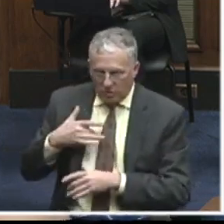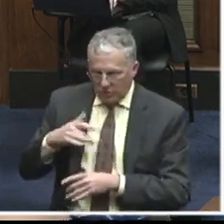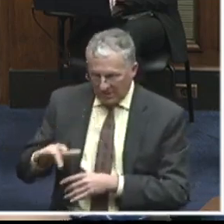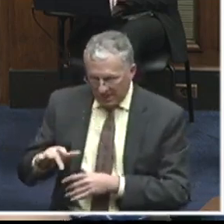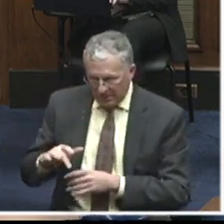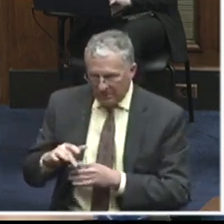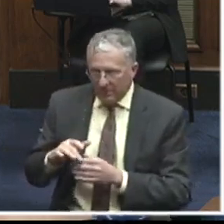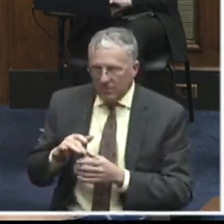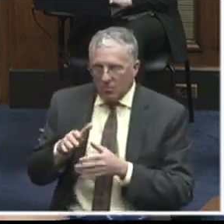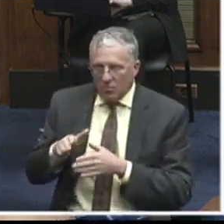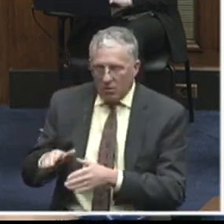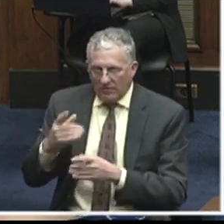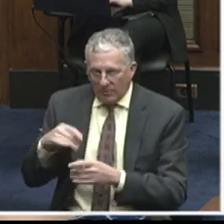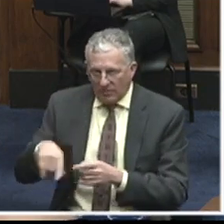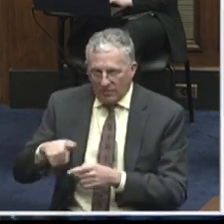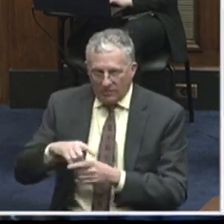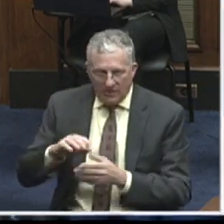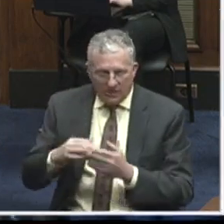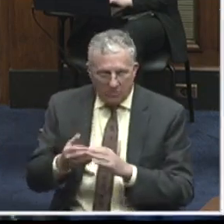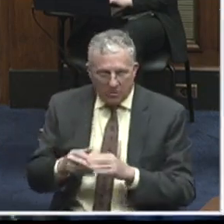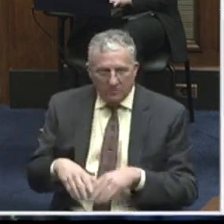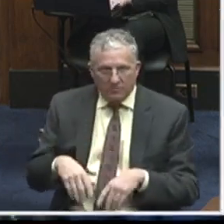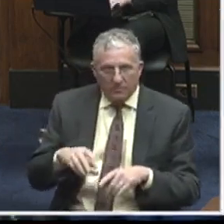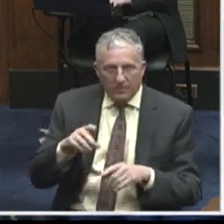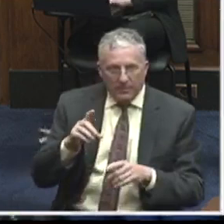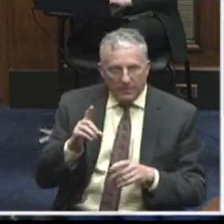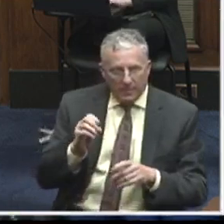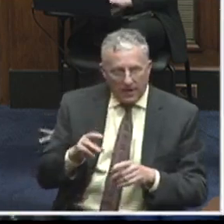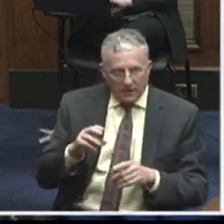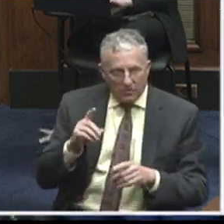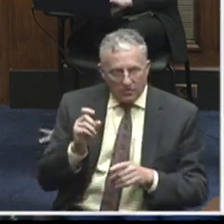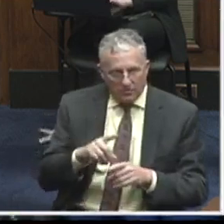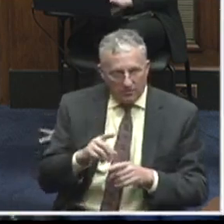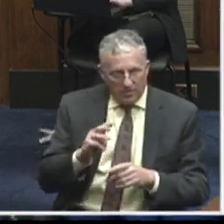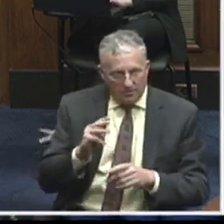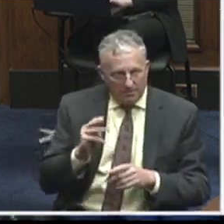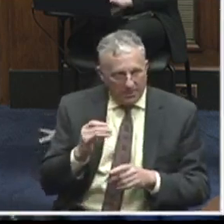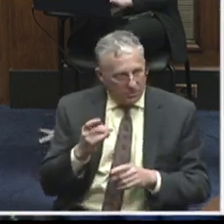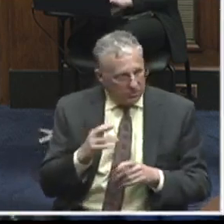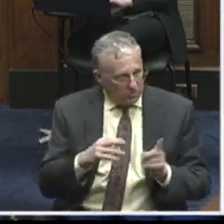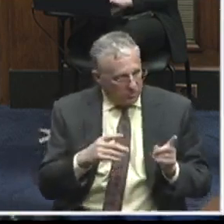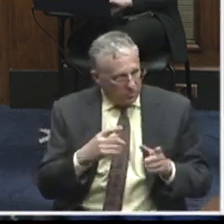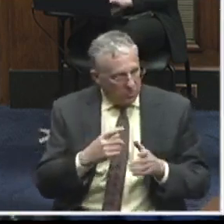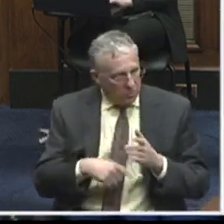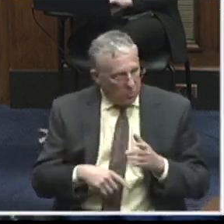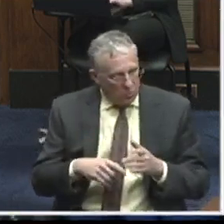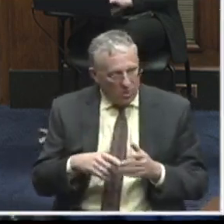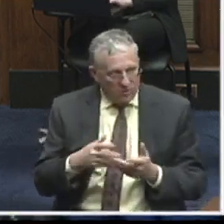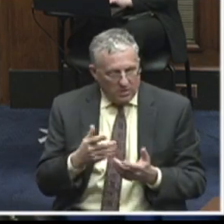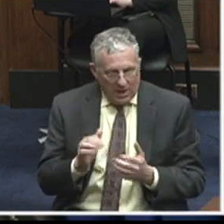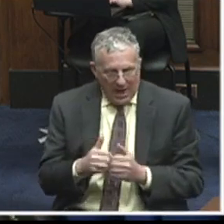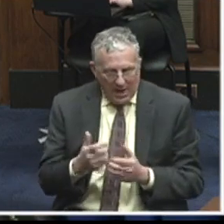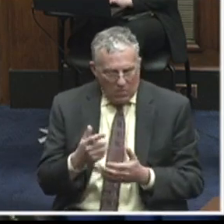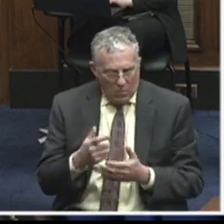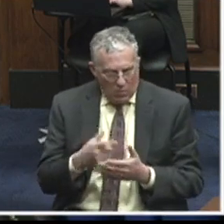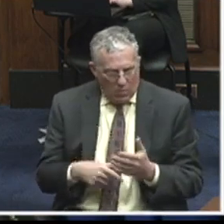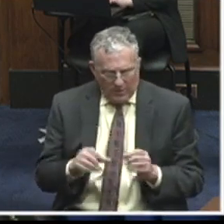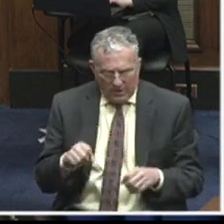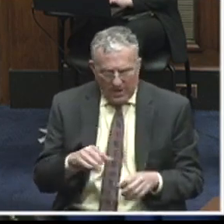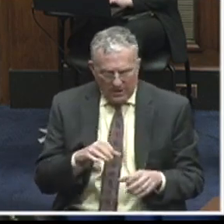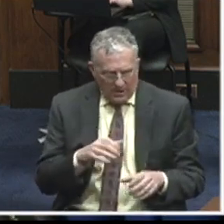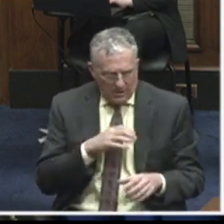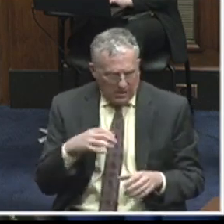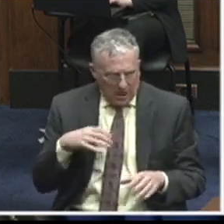these communities. Yeah. Dr. Michener, what steps can Congress take to ensure that people of